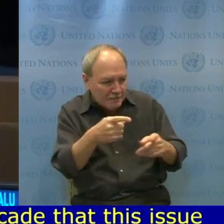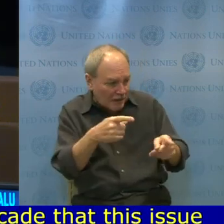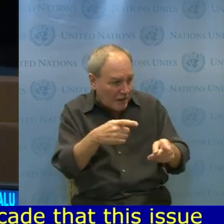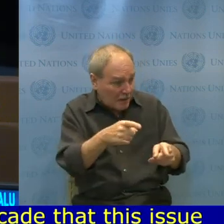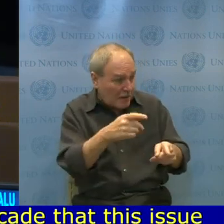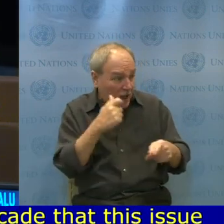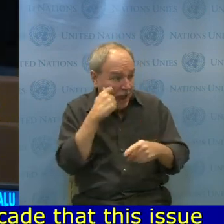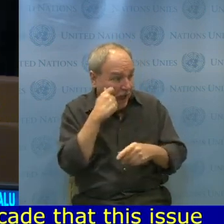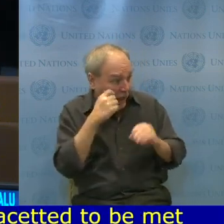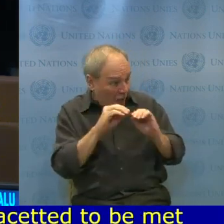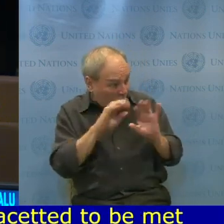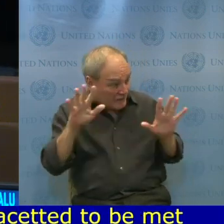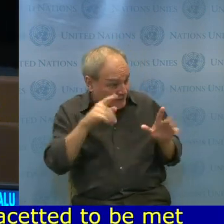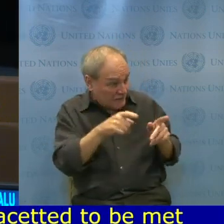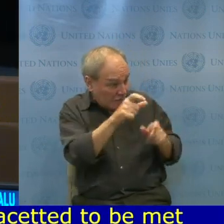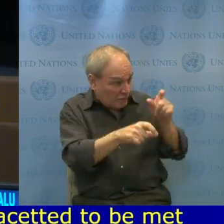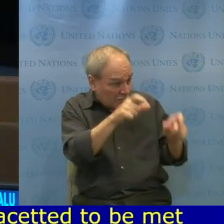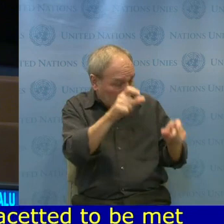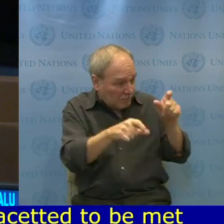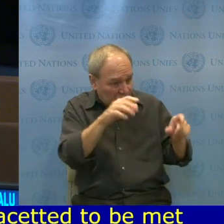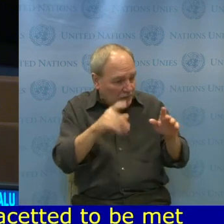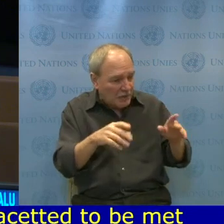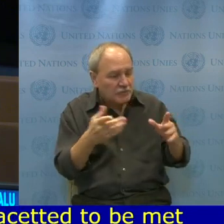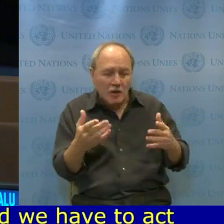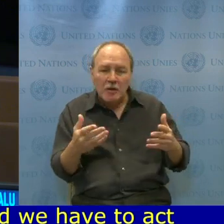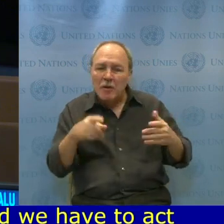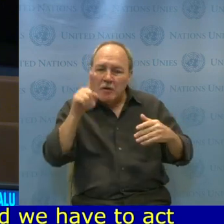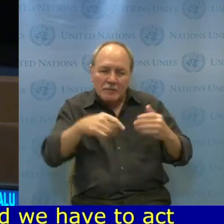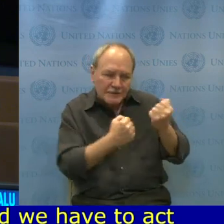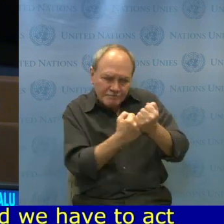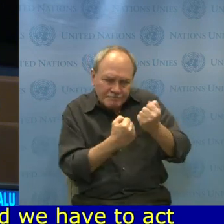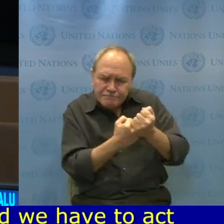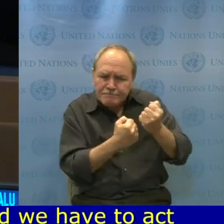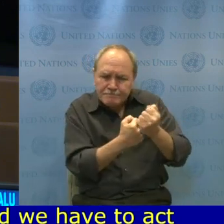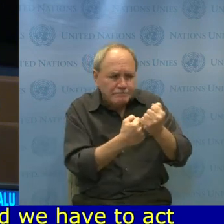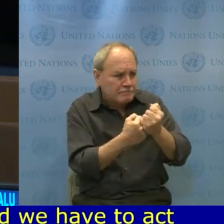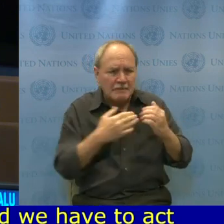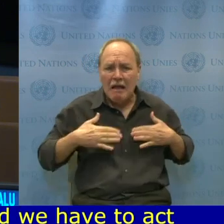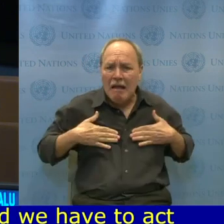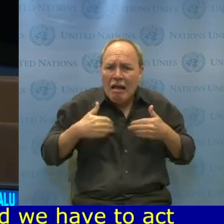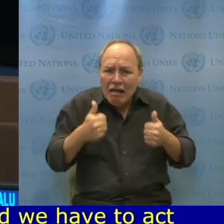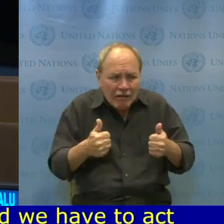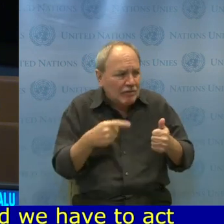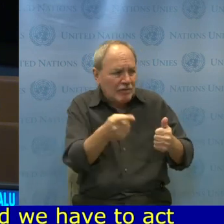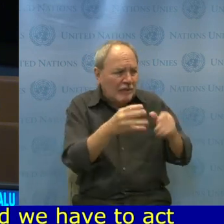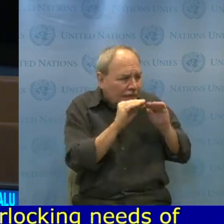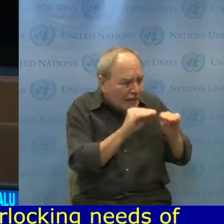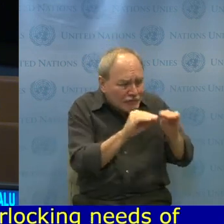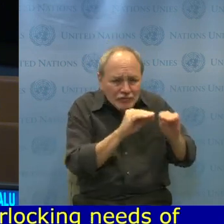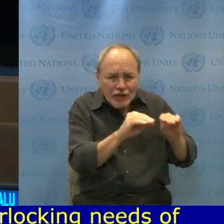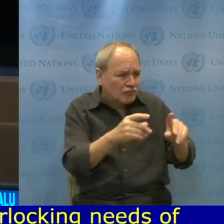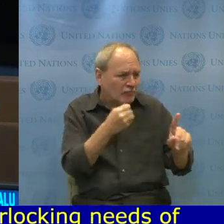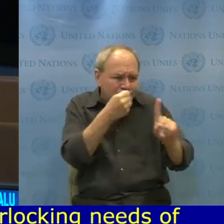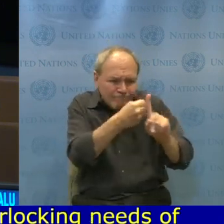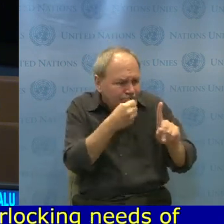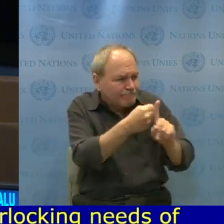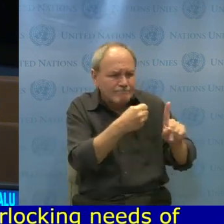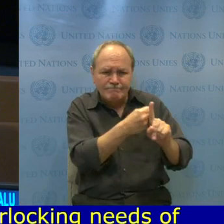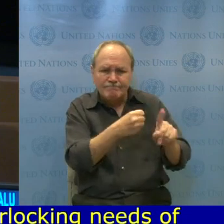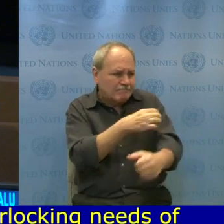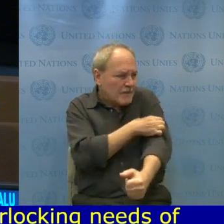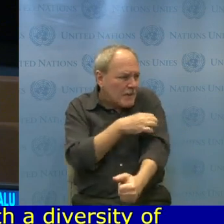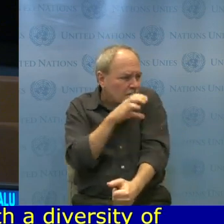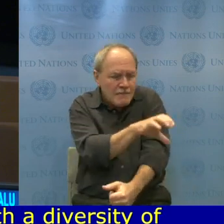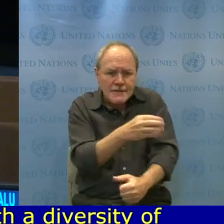with a diversity of interventions. Delivering programmes in health, education, advocacy and economic empowerment, Standing Voice is